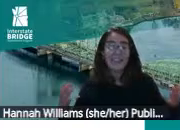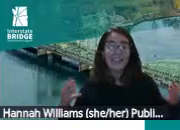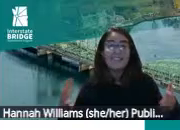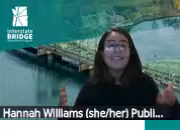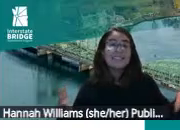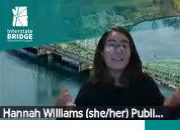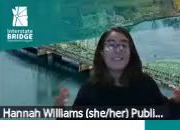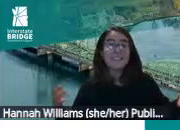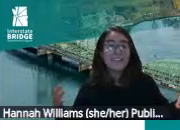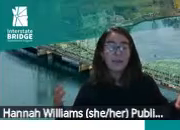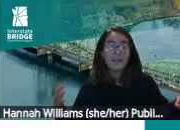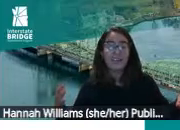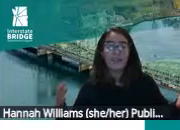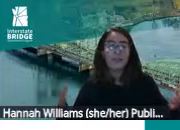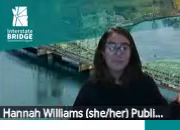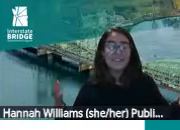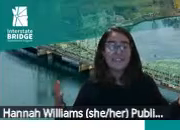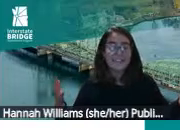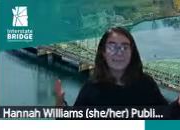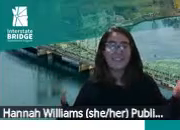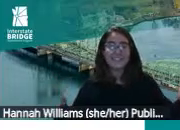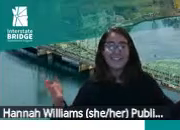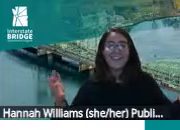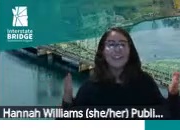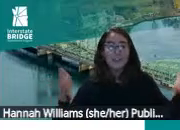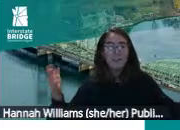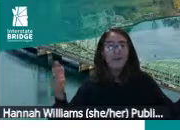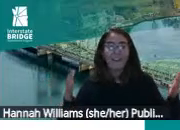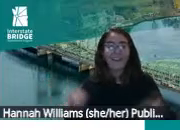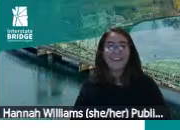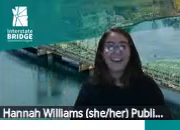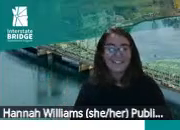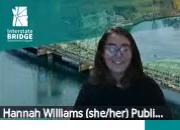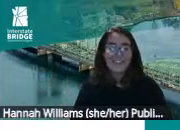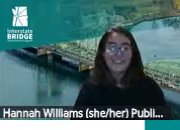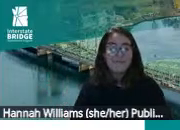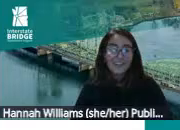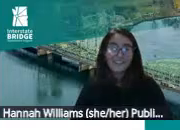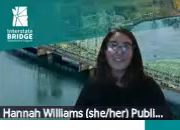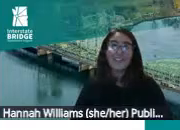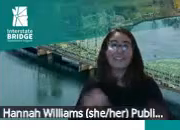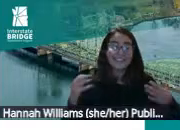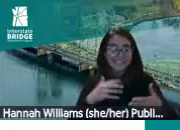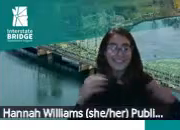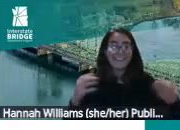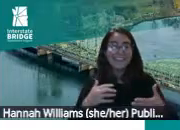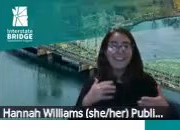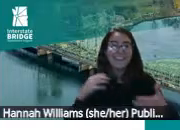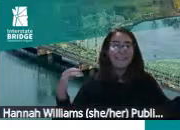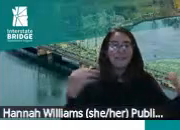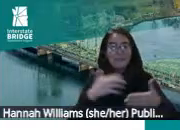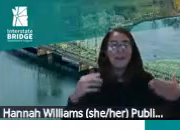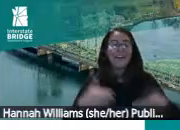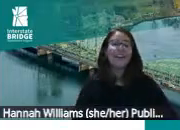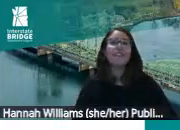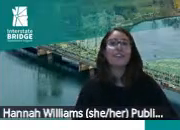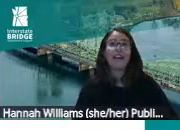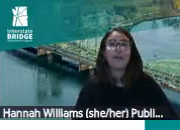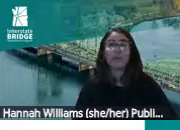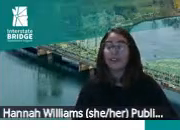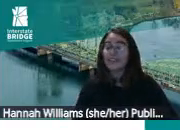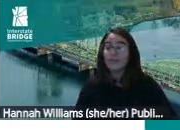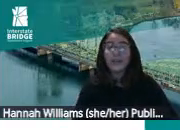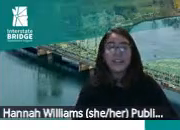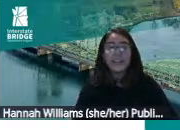in these spaces here, which makes sense because you are our connection to the community. So it's good that we have that